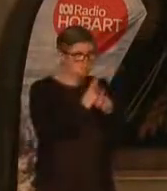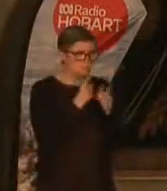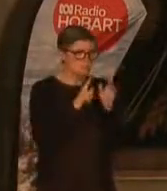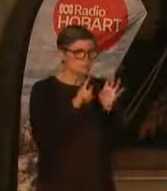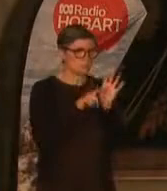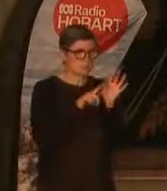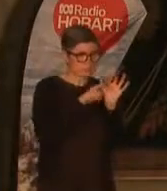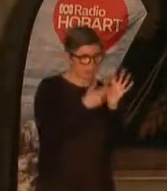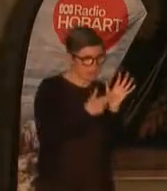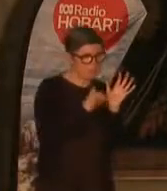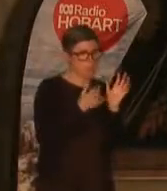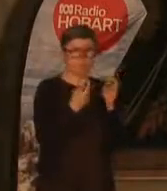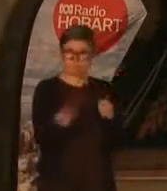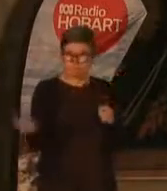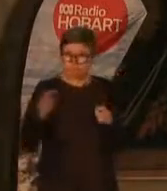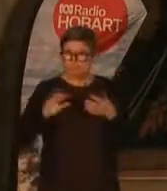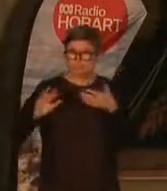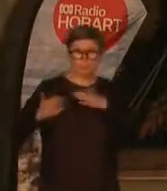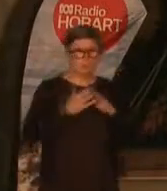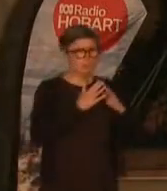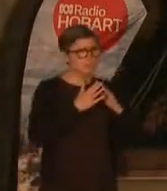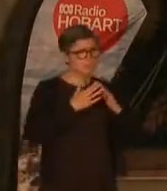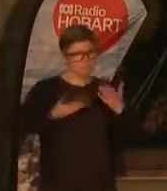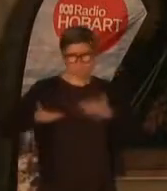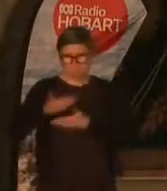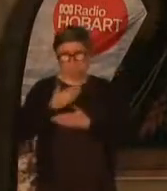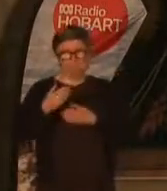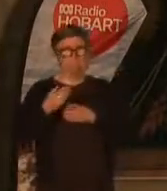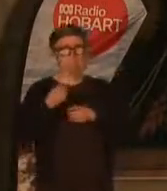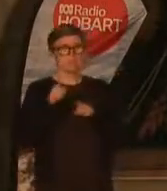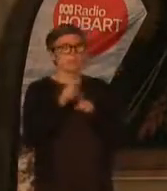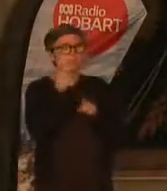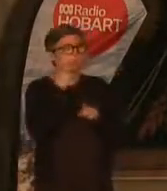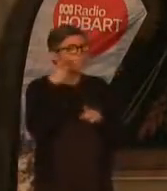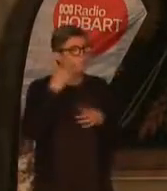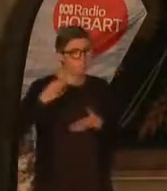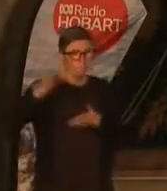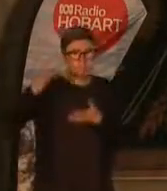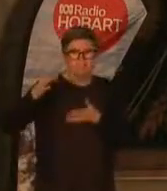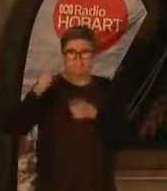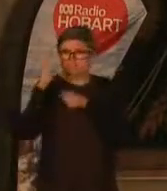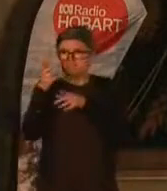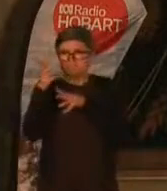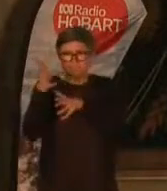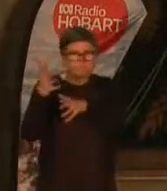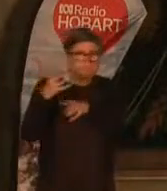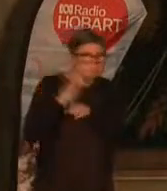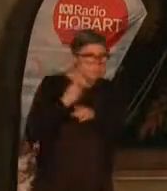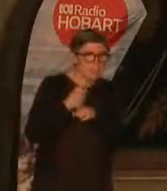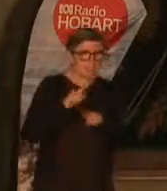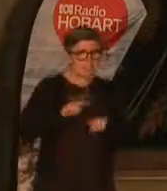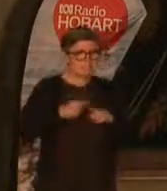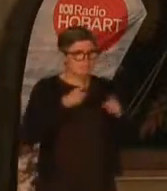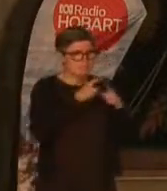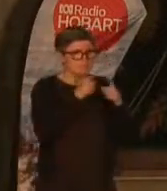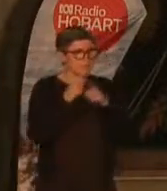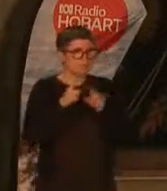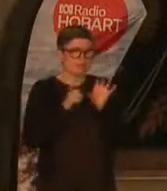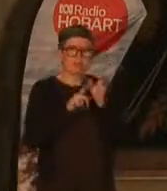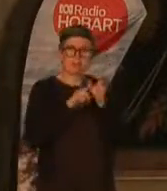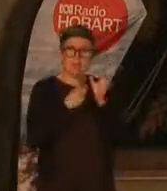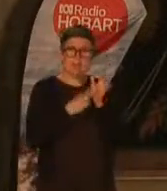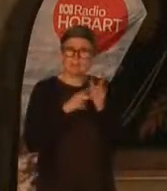a community yarn, and, you know, with an old girls over a cup of tea, we can have a different kind of a yarn. But there are different ways